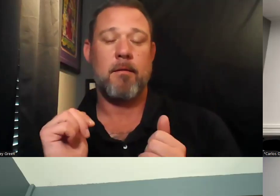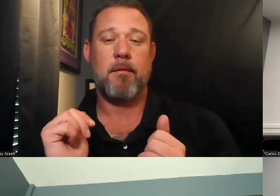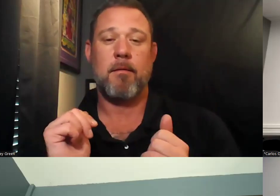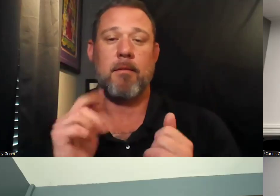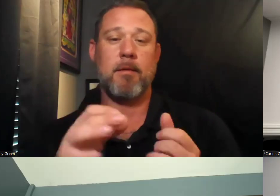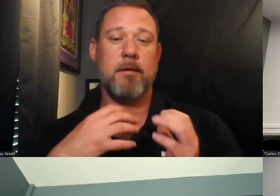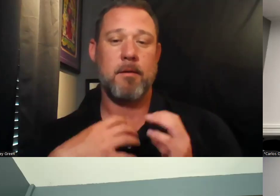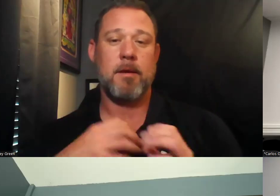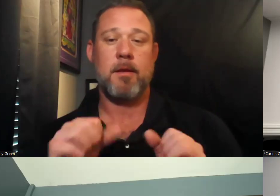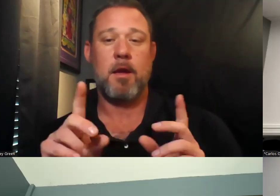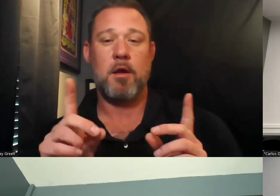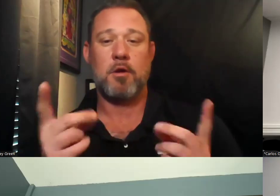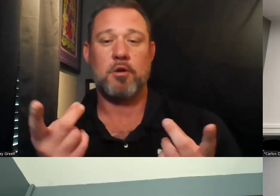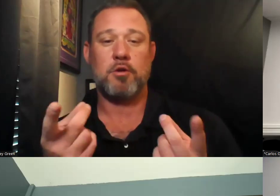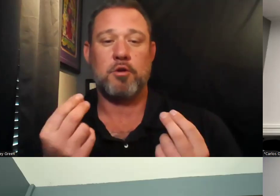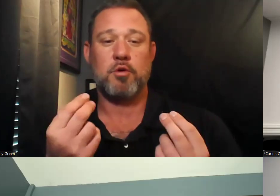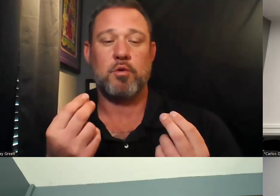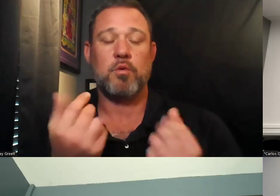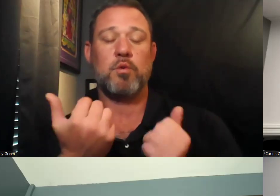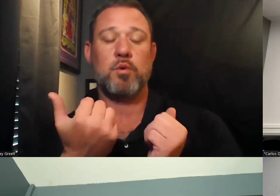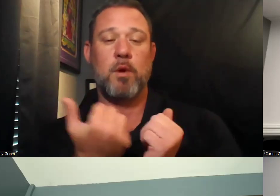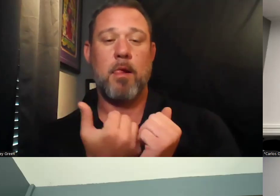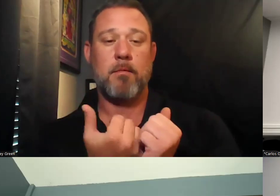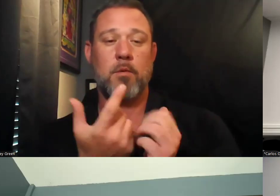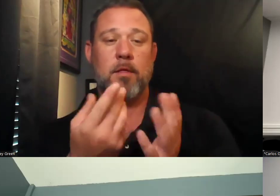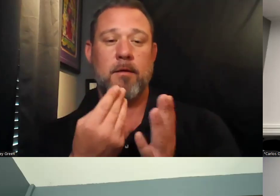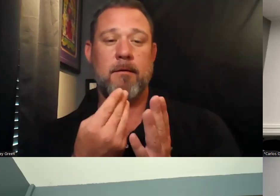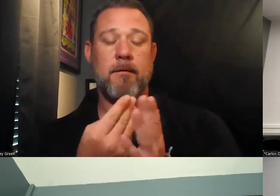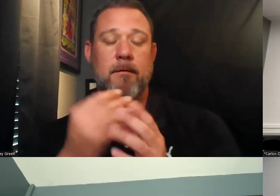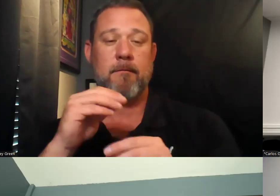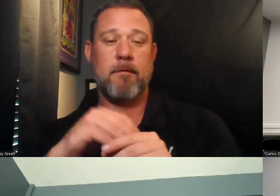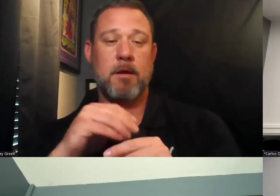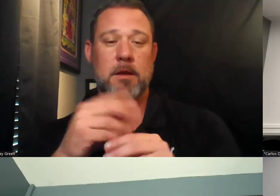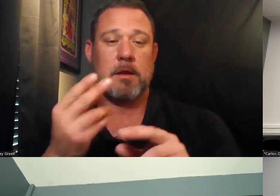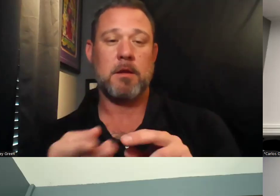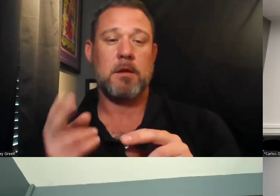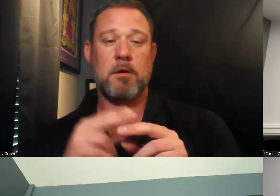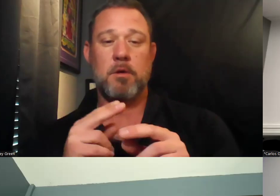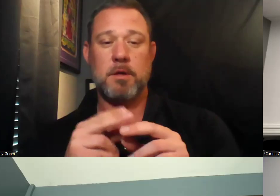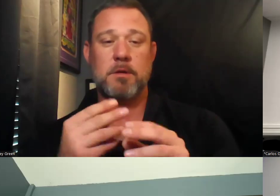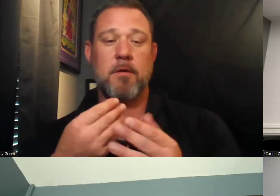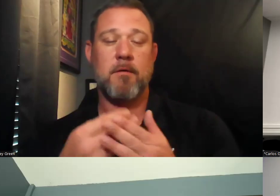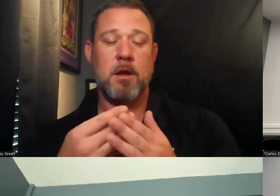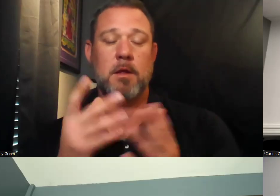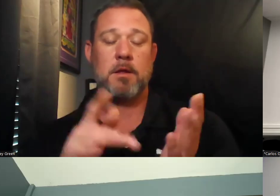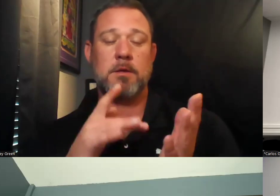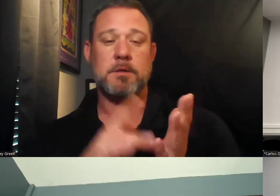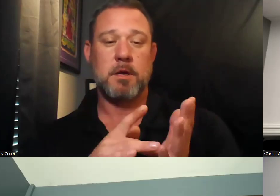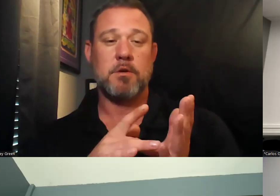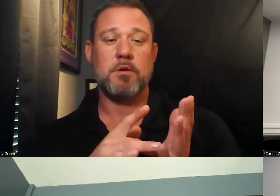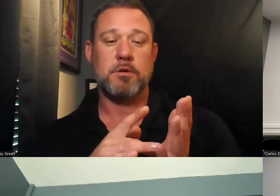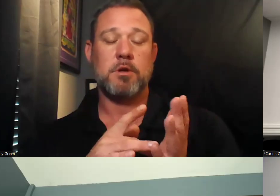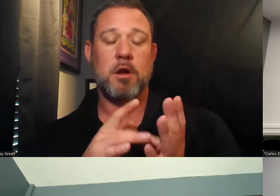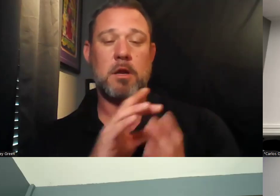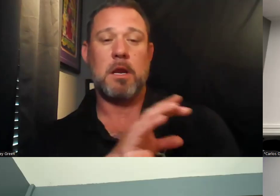this committee can do to help with that funding and increase the amount of funding. These centers are